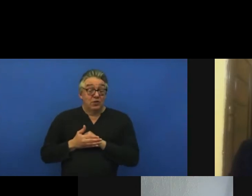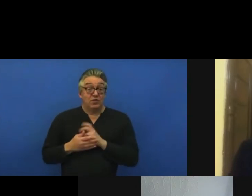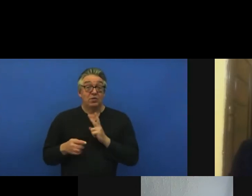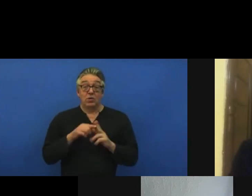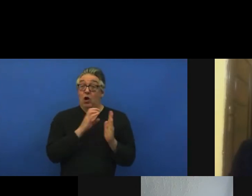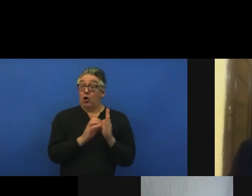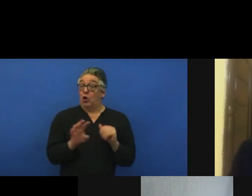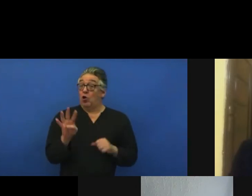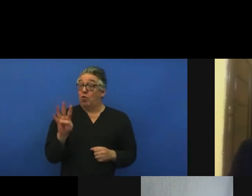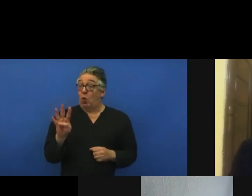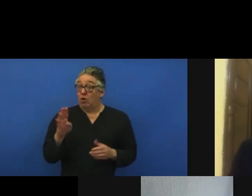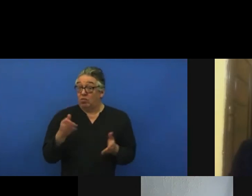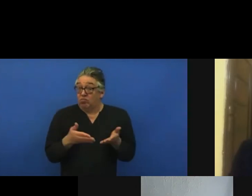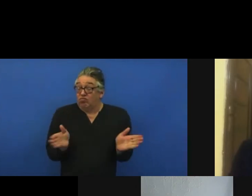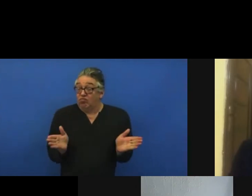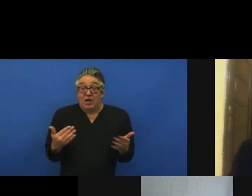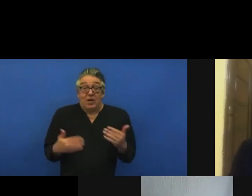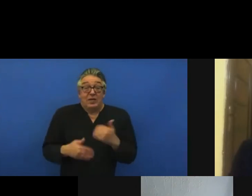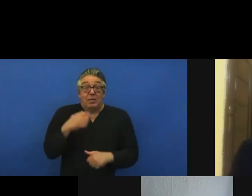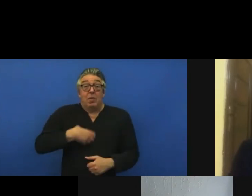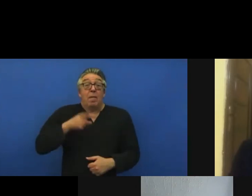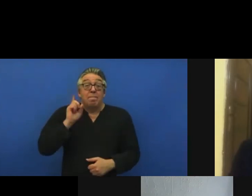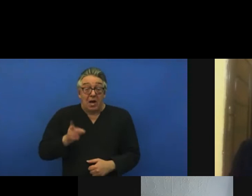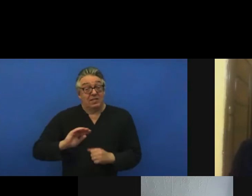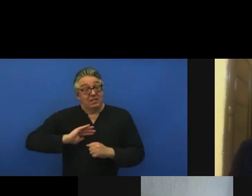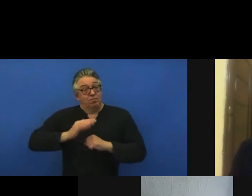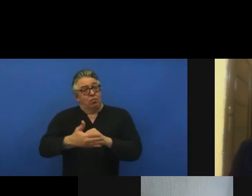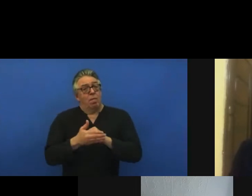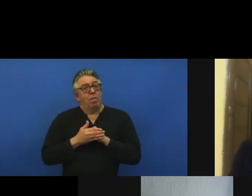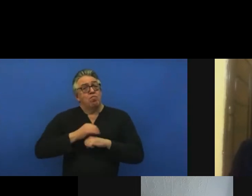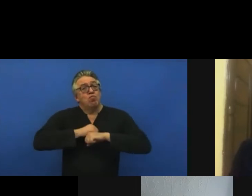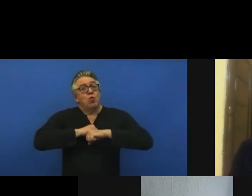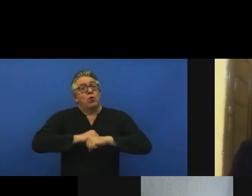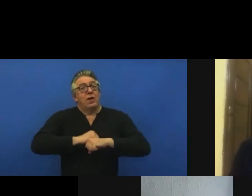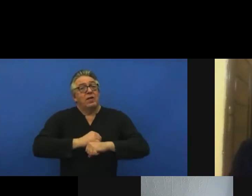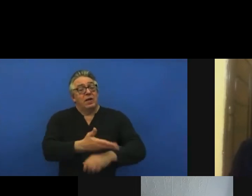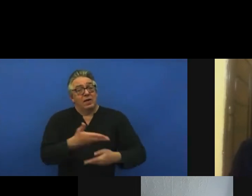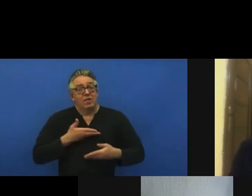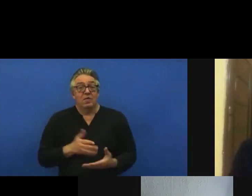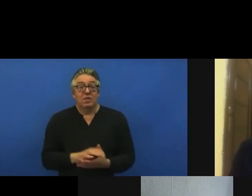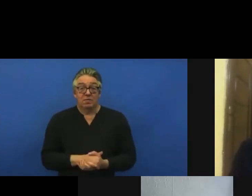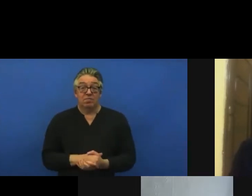with disability against all types of dangers and risks in cases of emergencies,